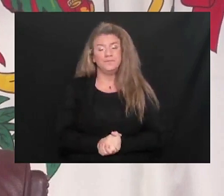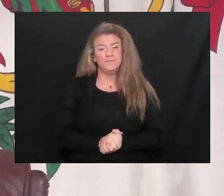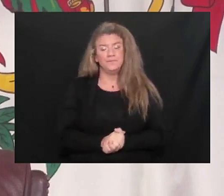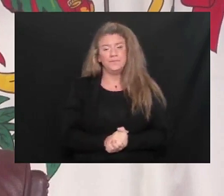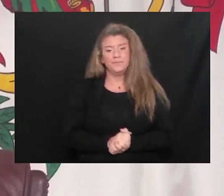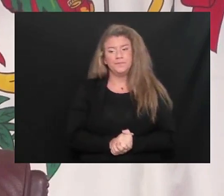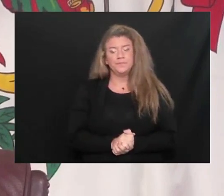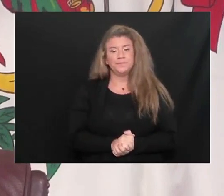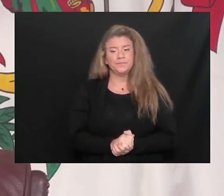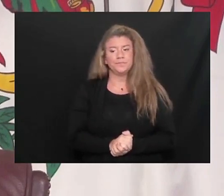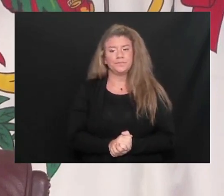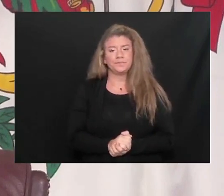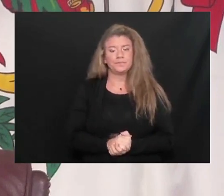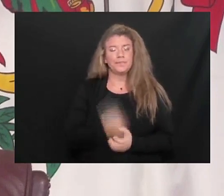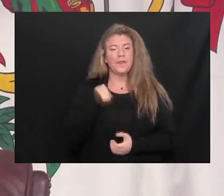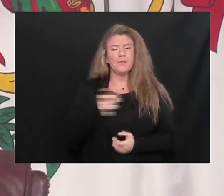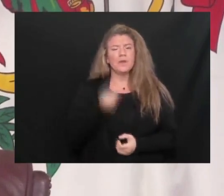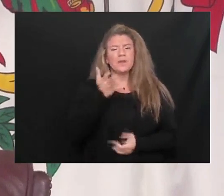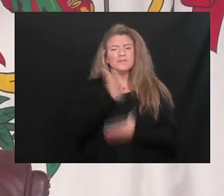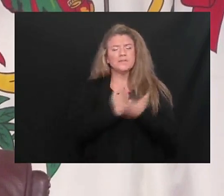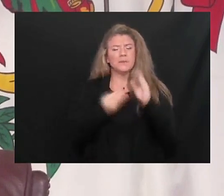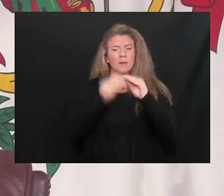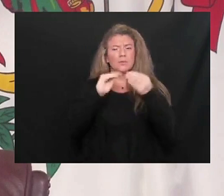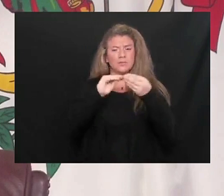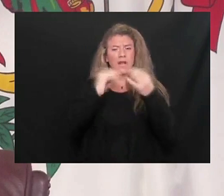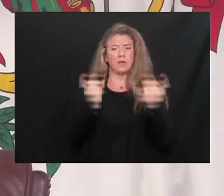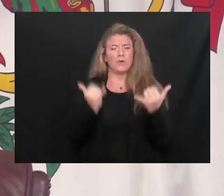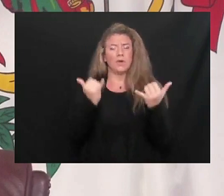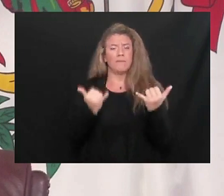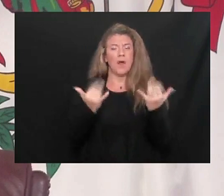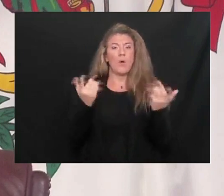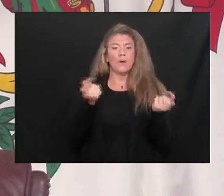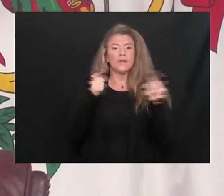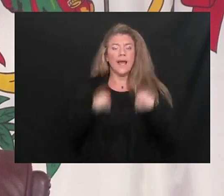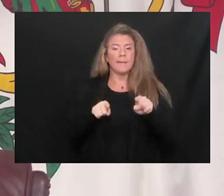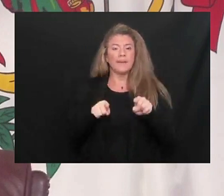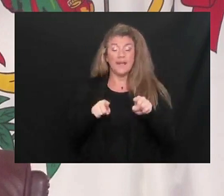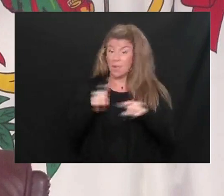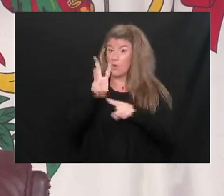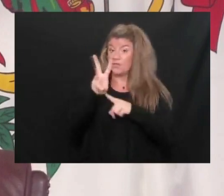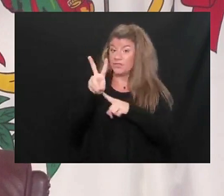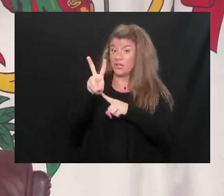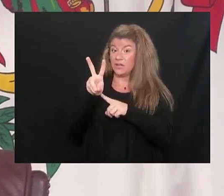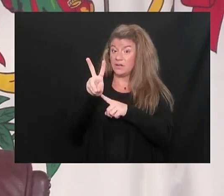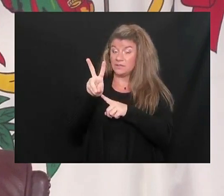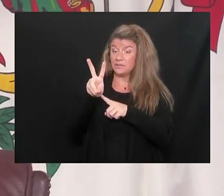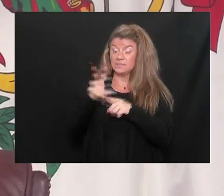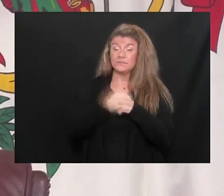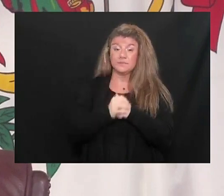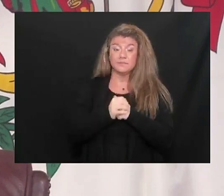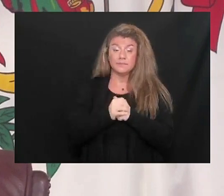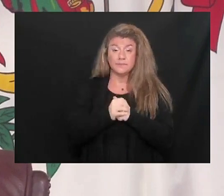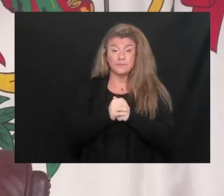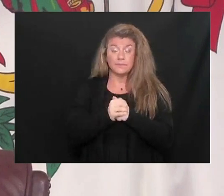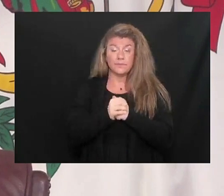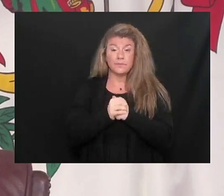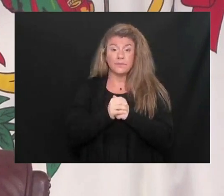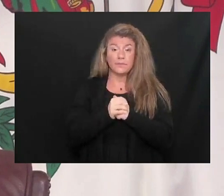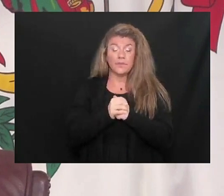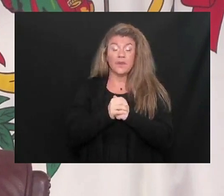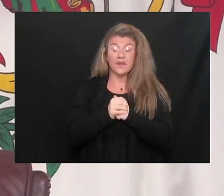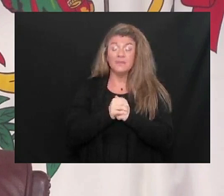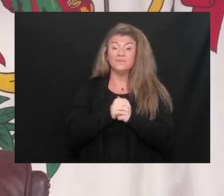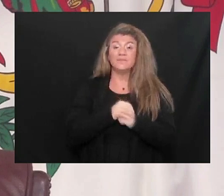I'm going to give you a few stats now about what's going on in West Virginia, but